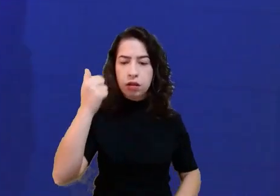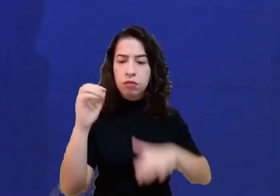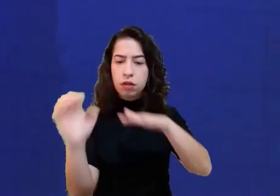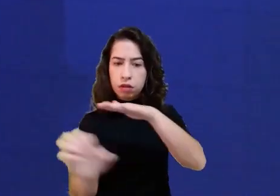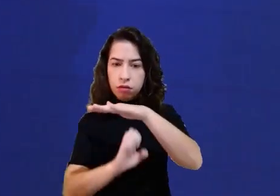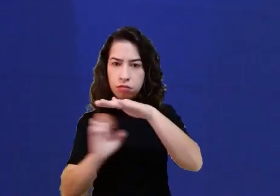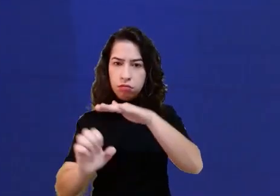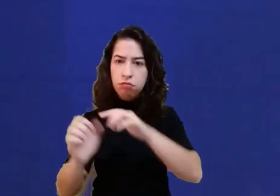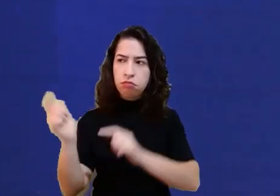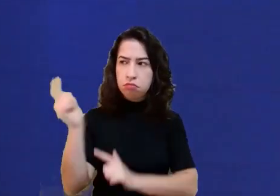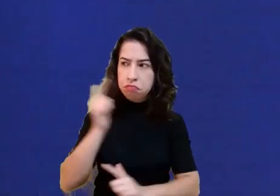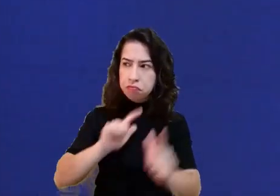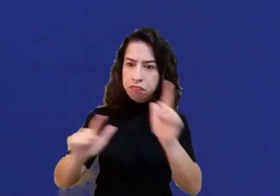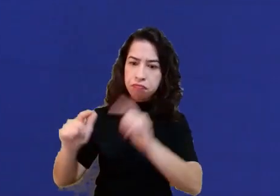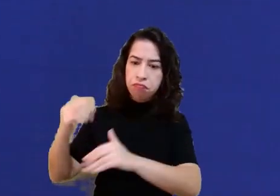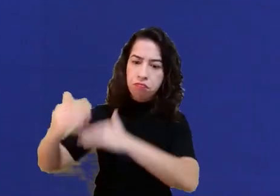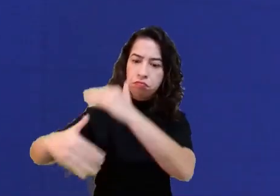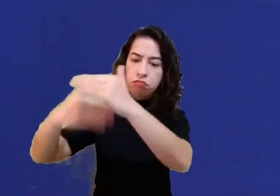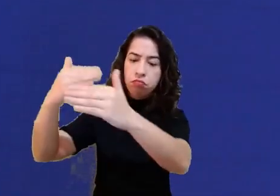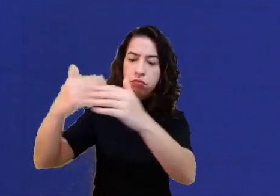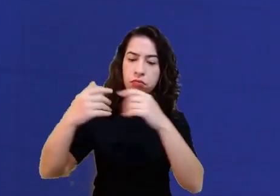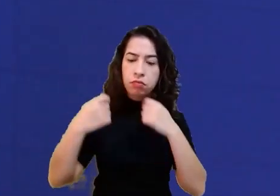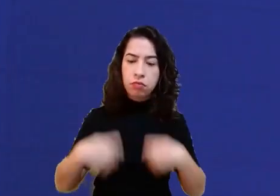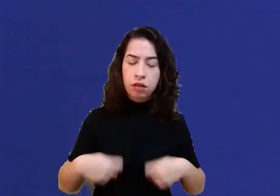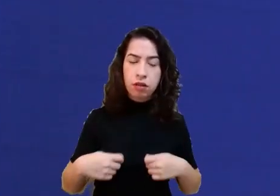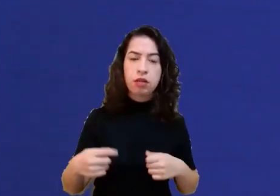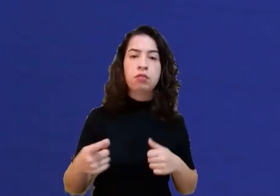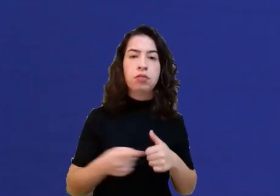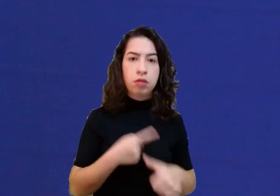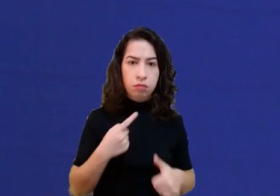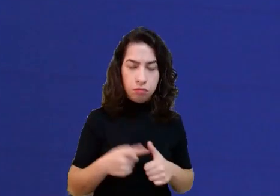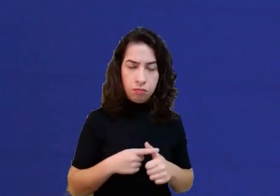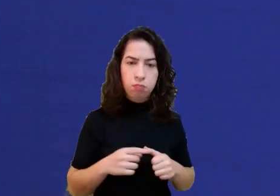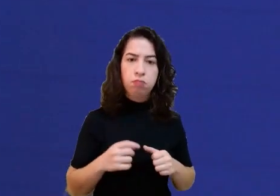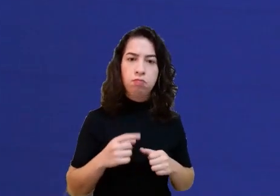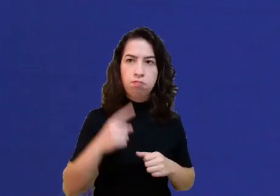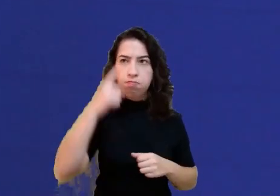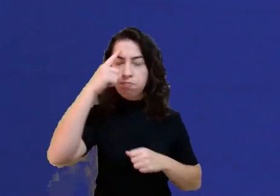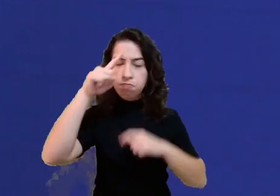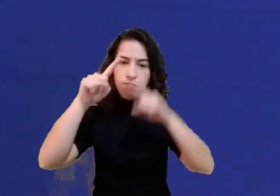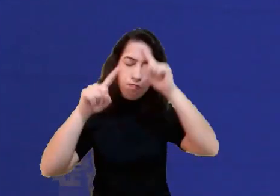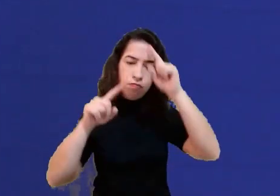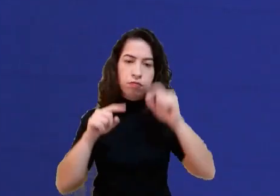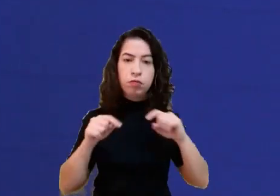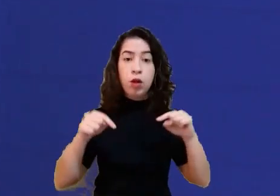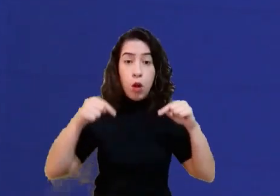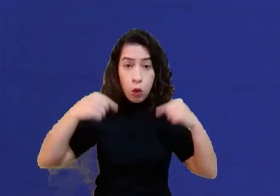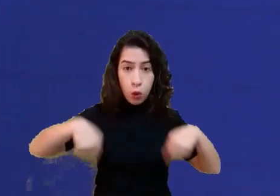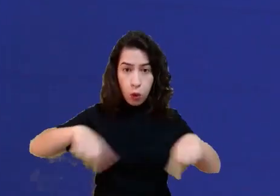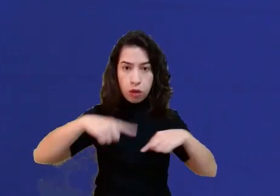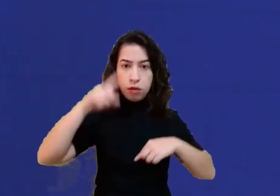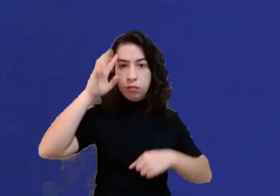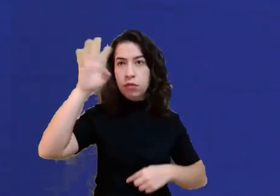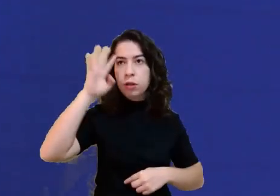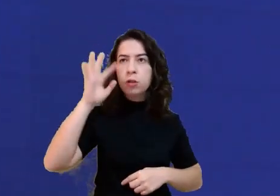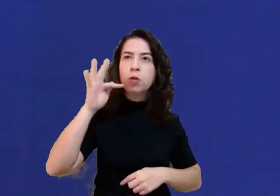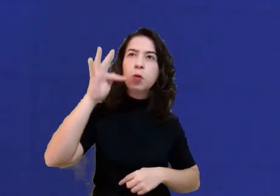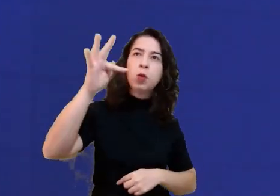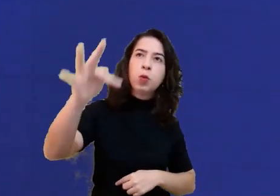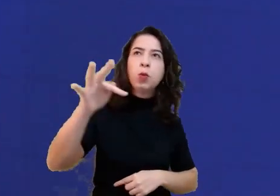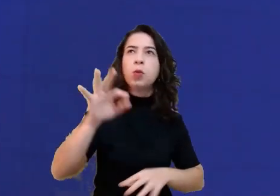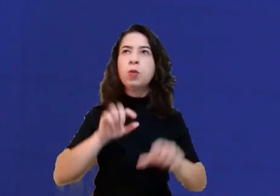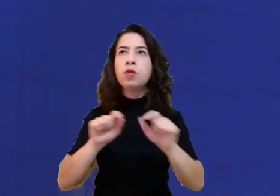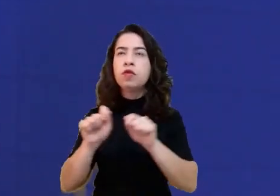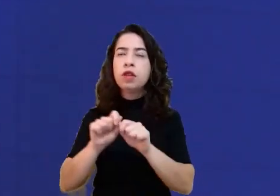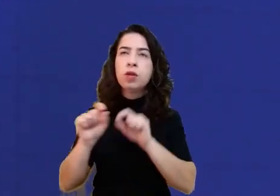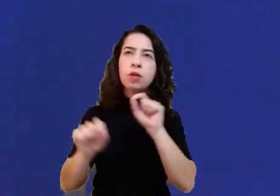are successful in long term are the ones that reinvent themselves. Suzano, every day we think about creating the future. And this regeneration